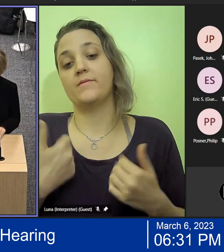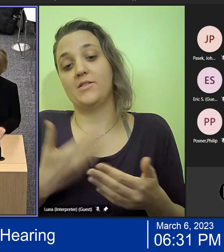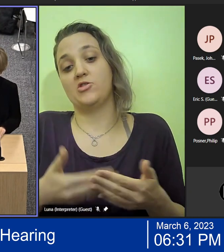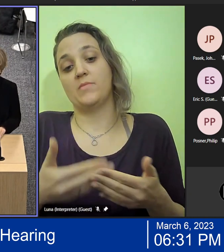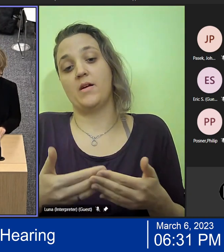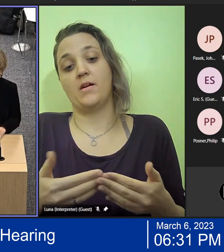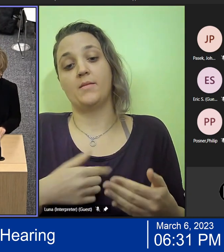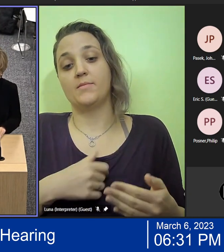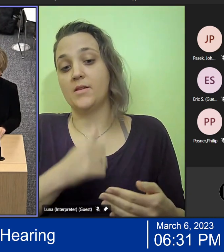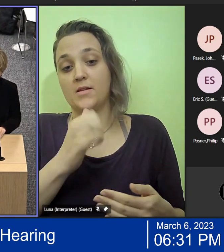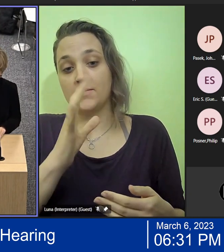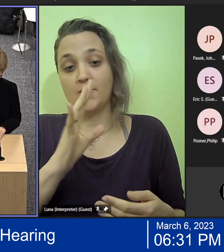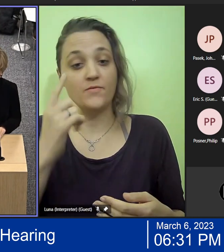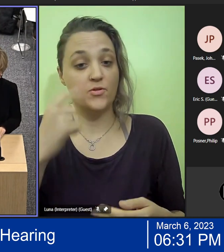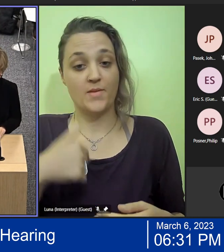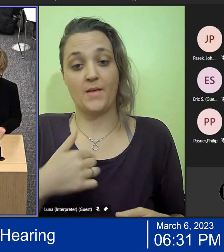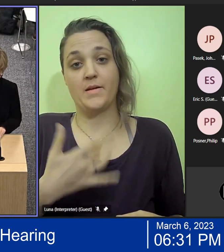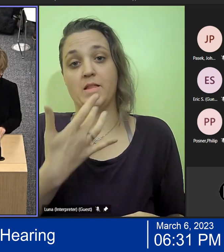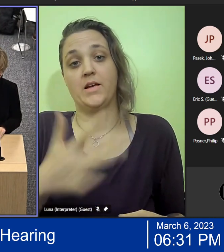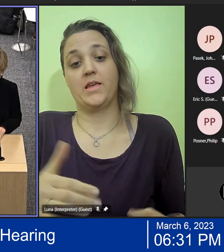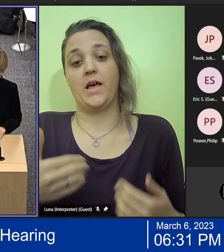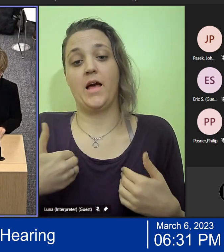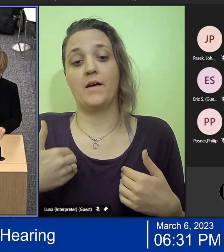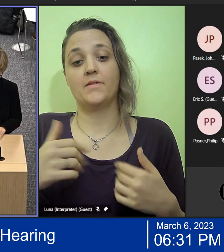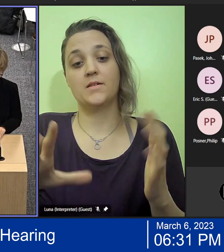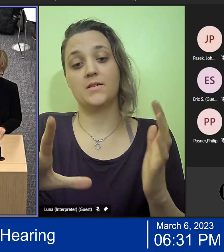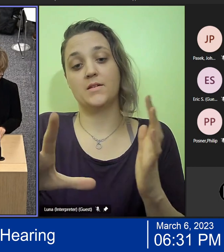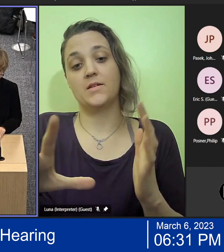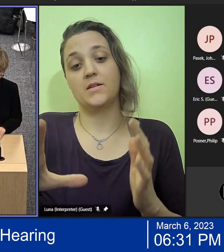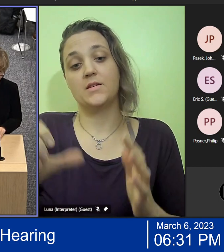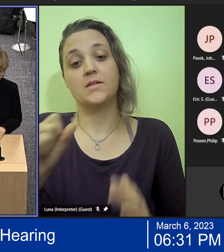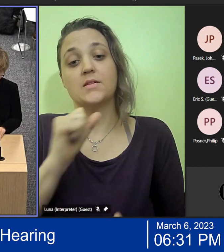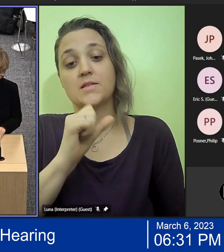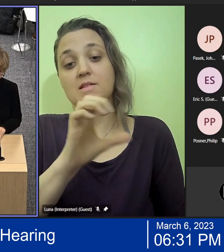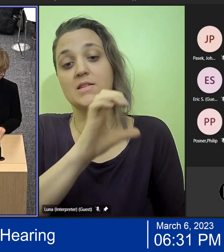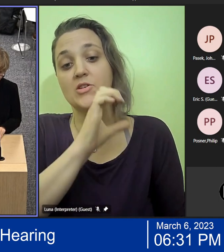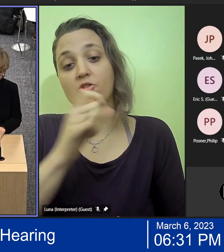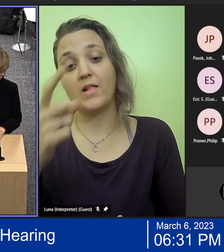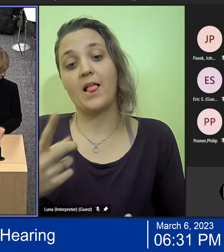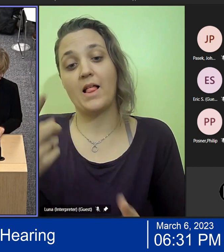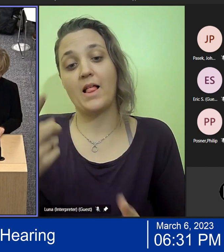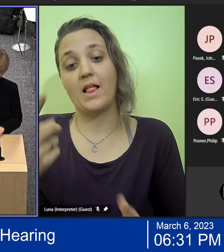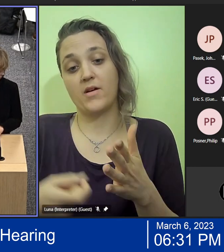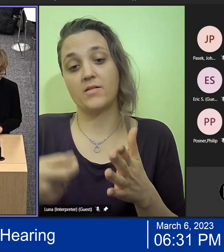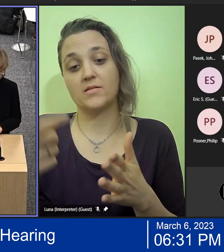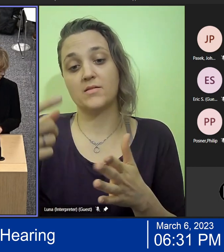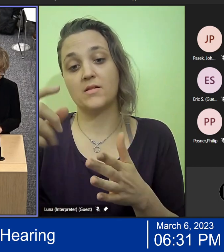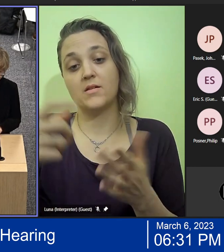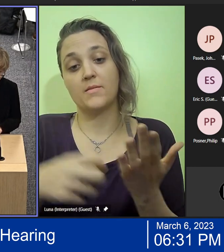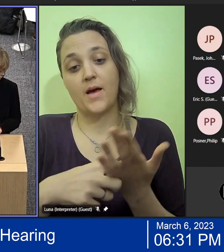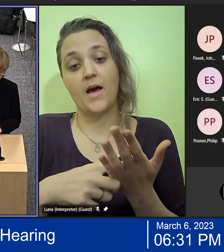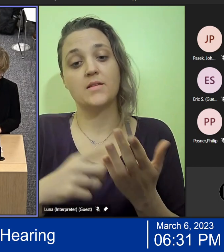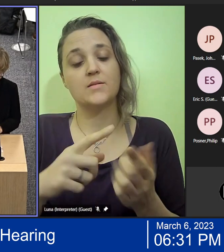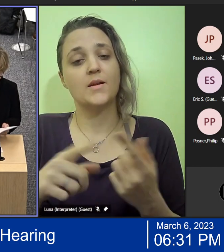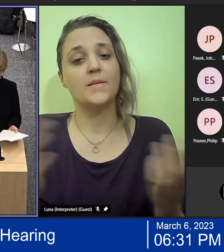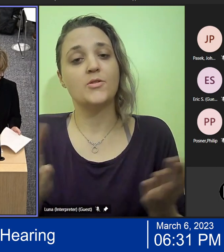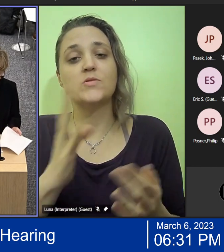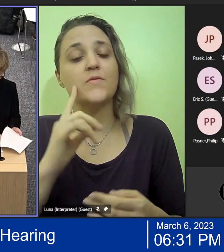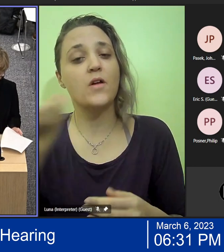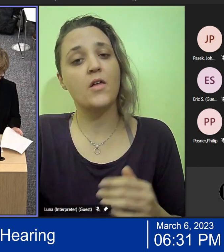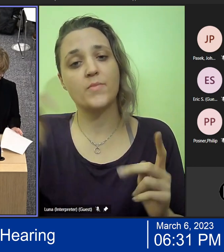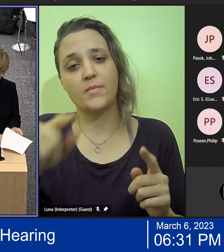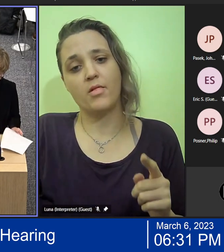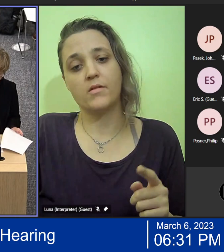drastically than those of us who live nearby. I'm not here speaking for my own behalf. I'm lucky. I've got the senior half price pass. But I'm here to speak for those who can't